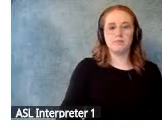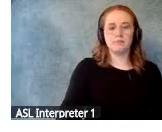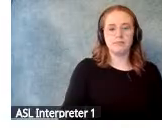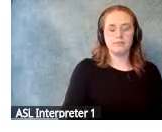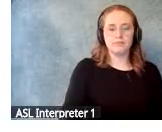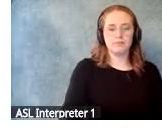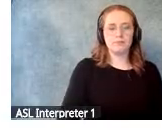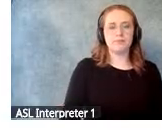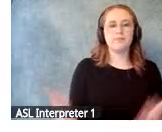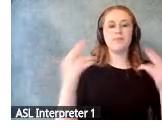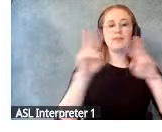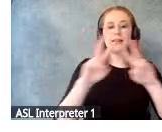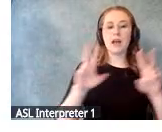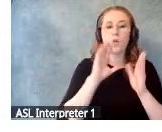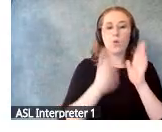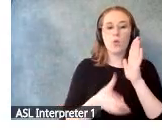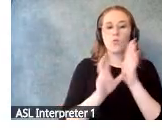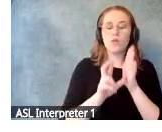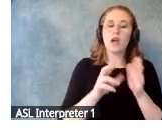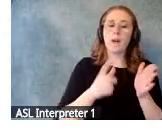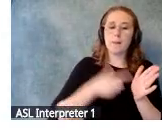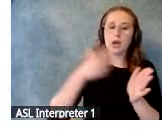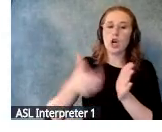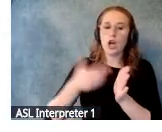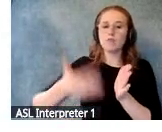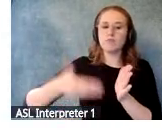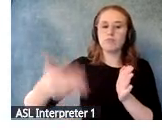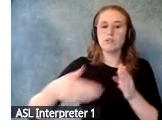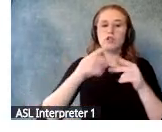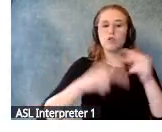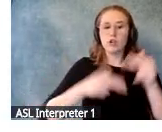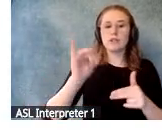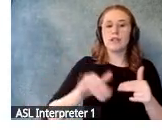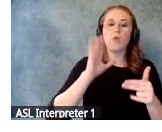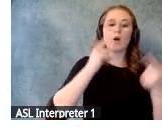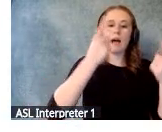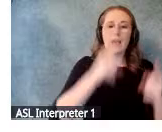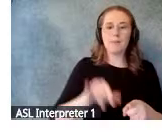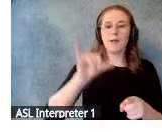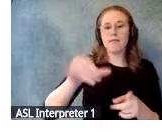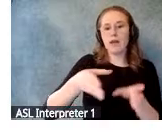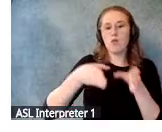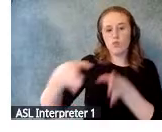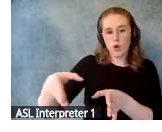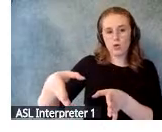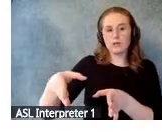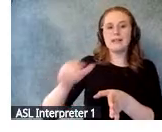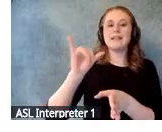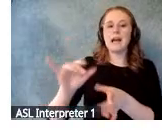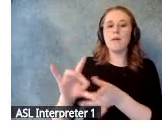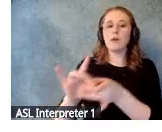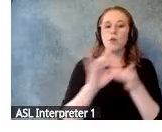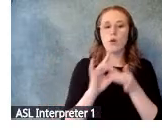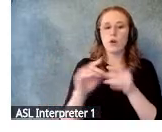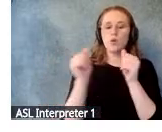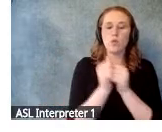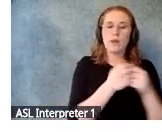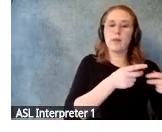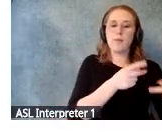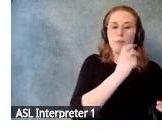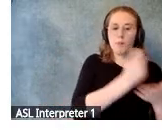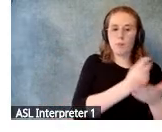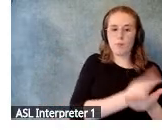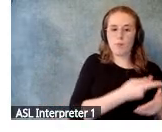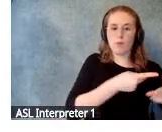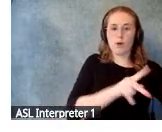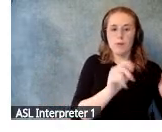The analysis will review the periodic construction that will need to occur within the roadway, which will be coordinated through permitting with New